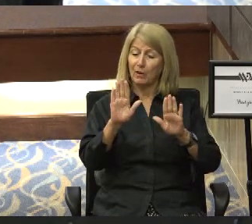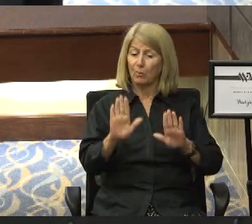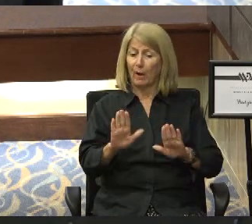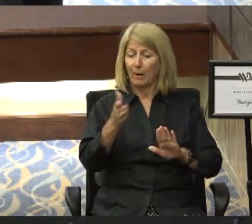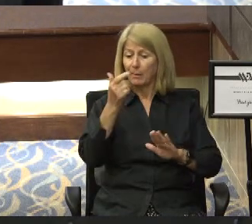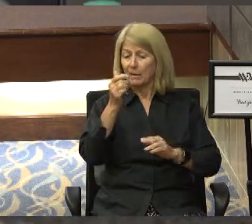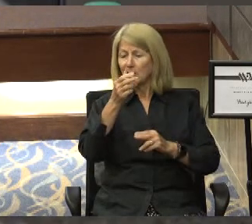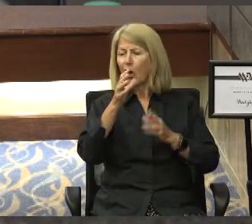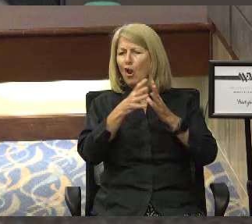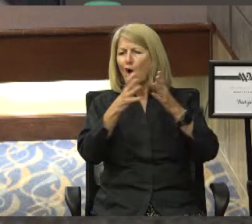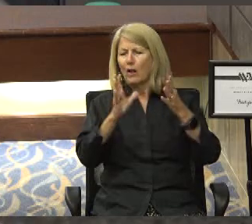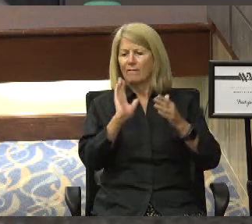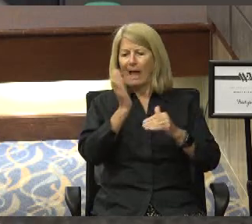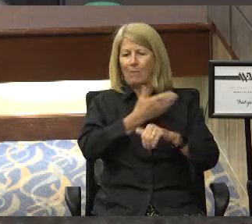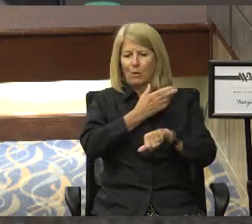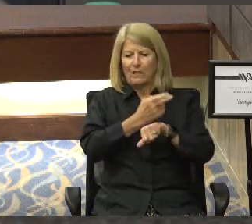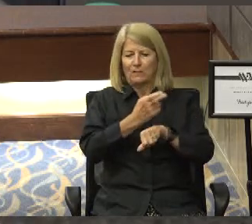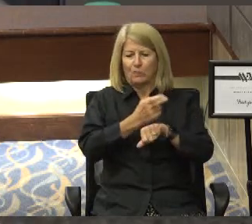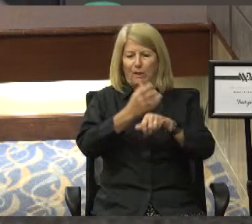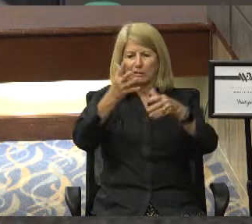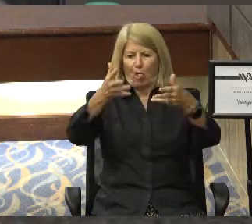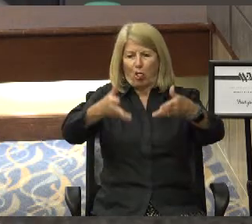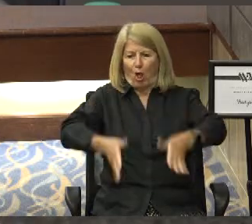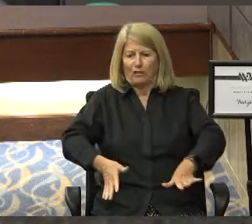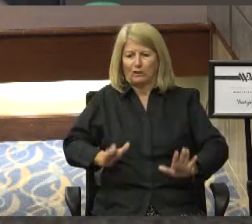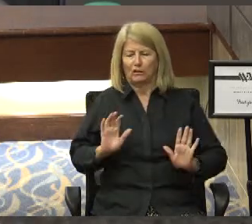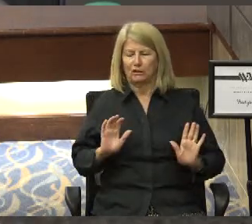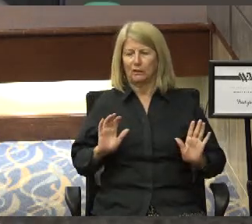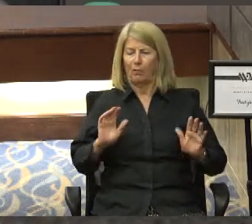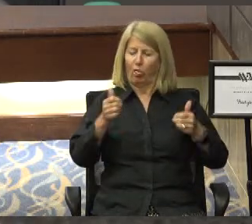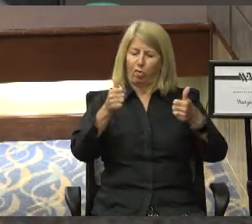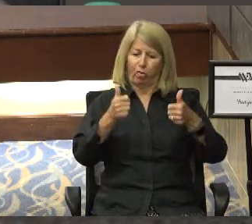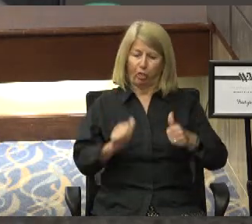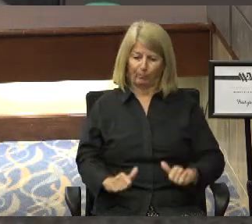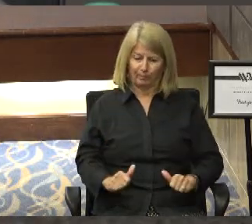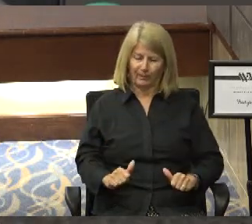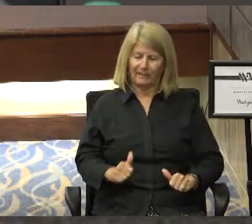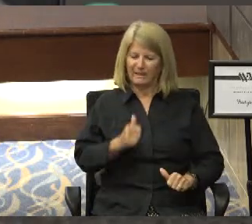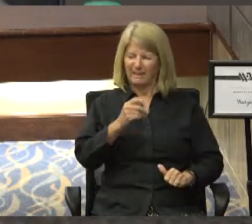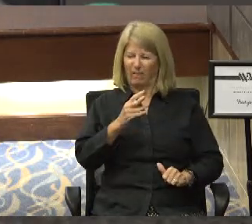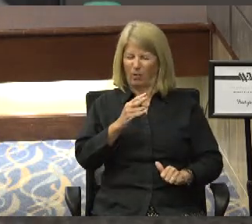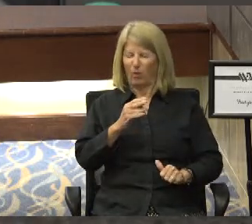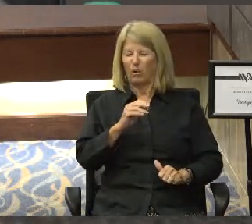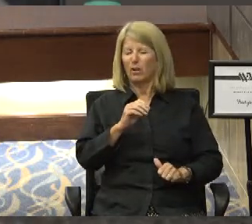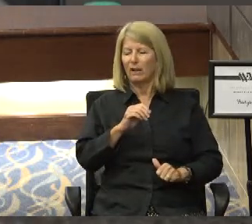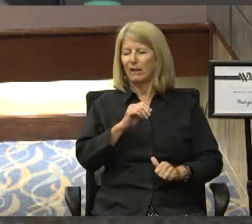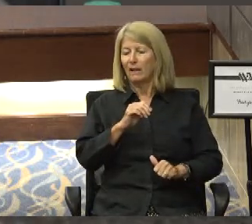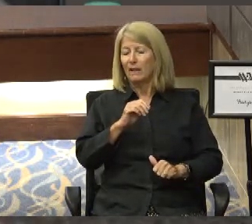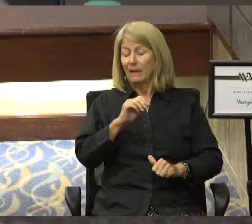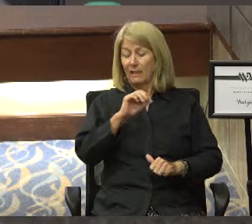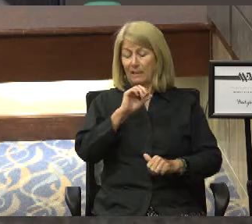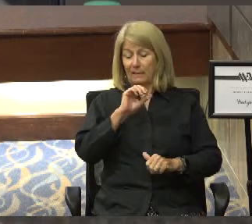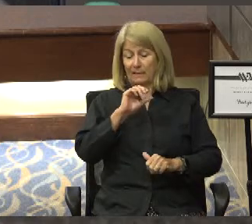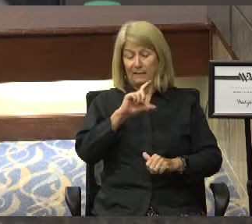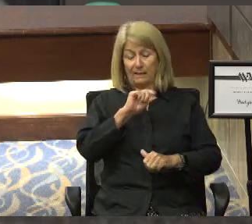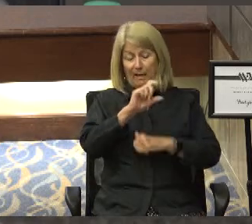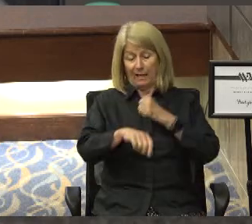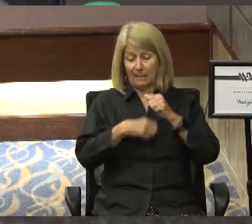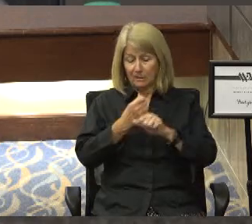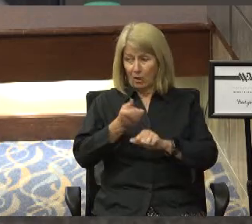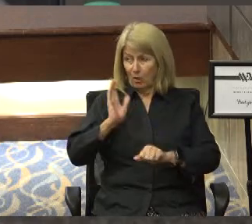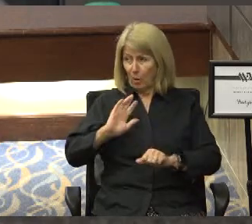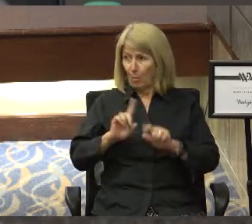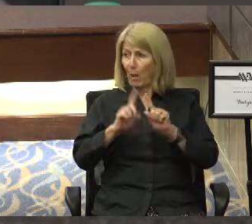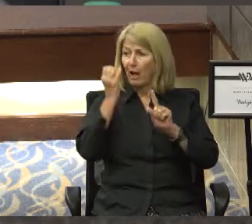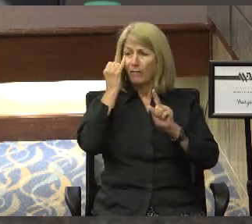history is lost. It went down several decades ago, but if we can do something like this, I think it would